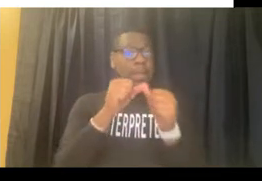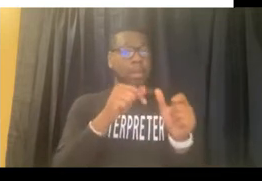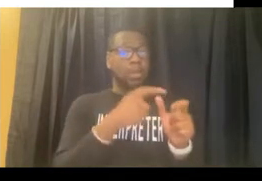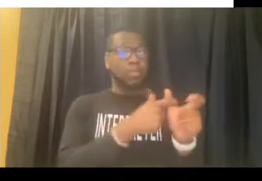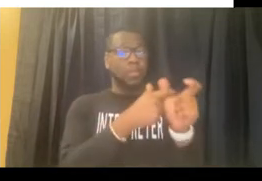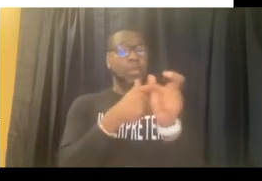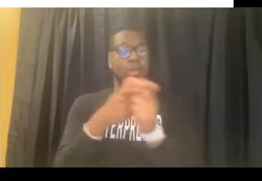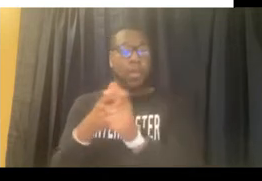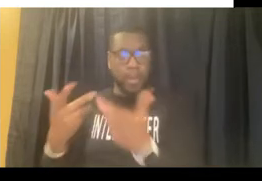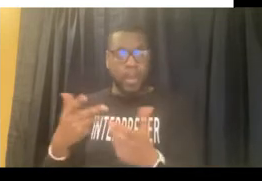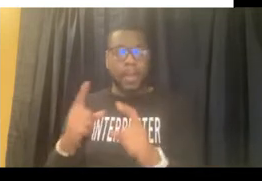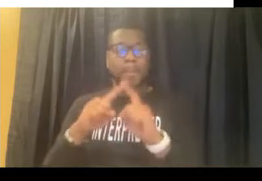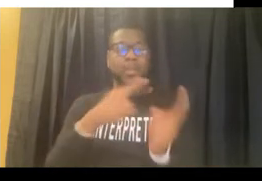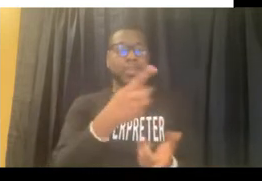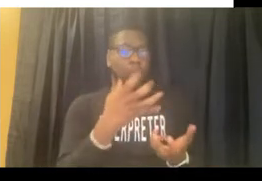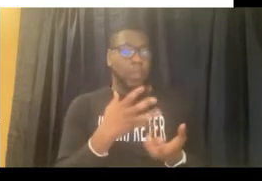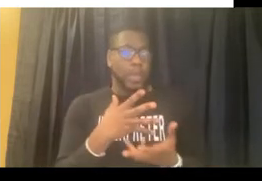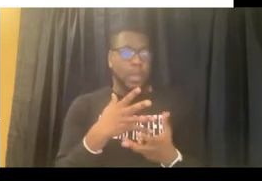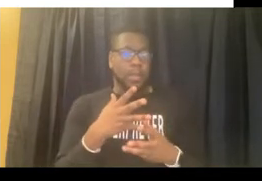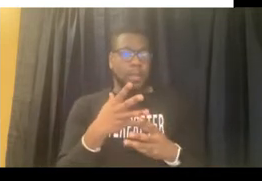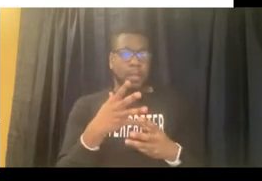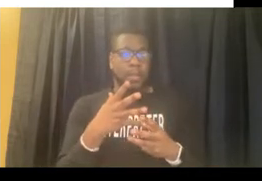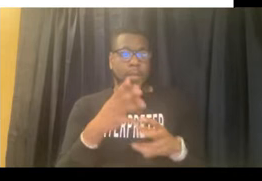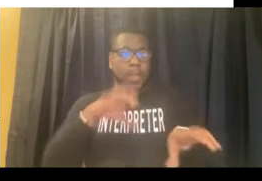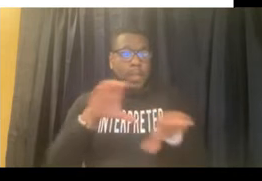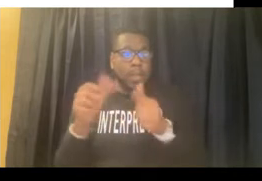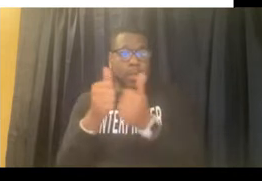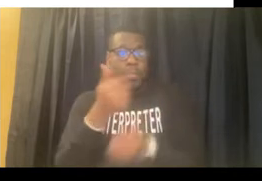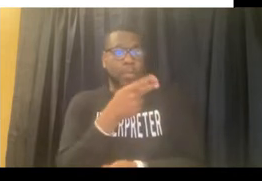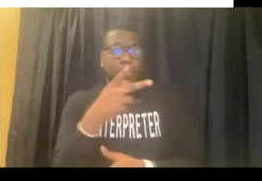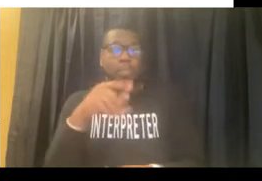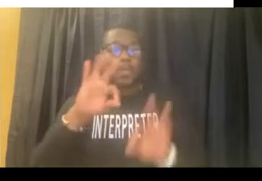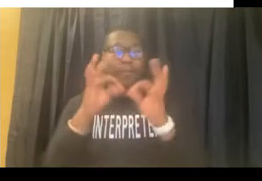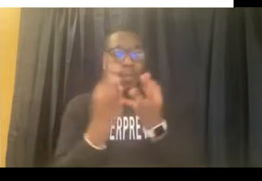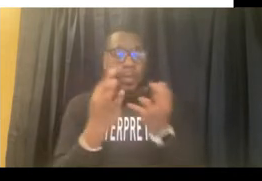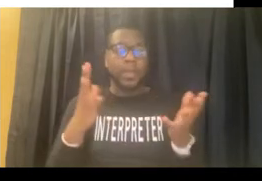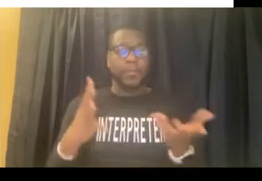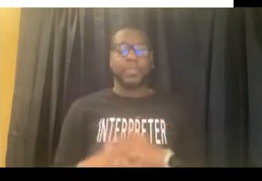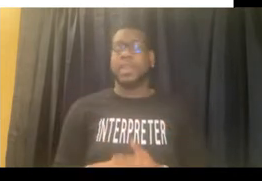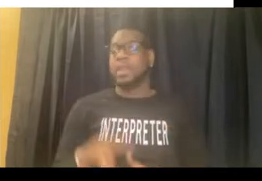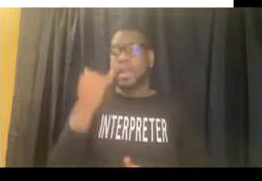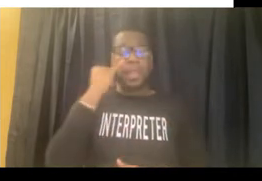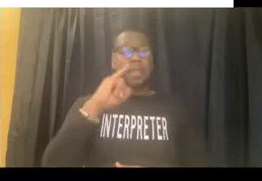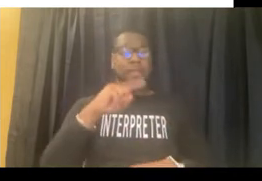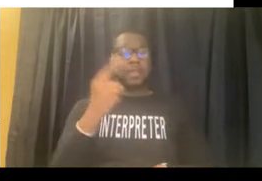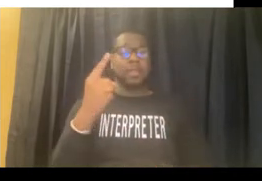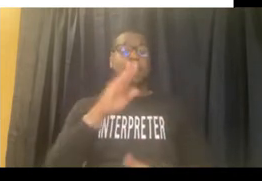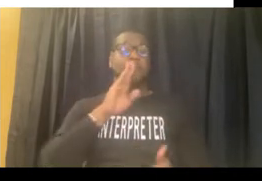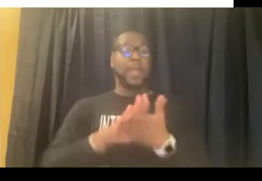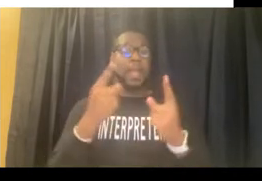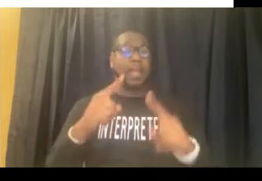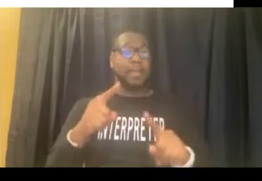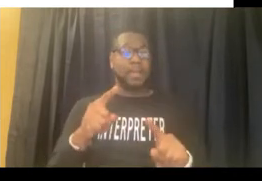only perpetuates the narrative that if there's something bad happens to you for real and you go out into the world and people do not